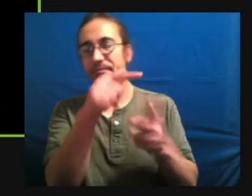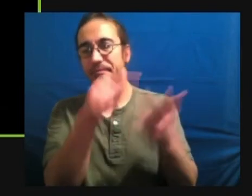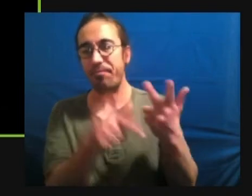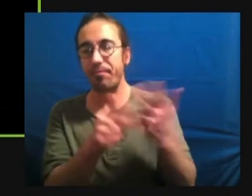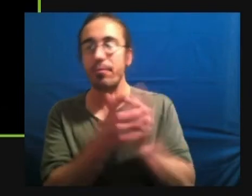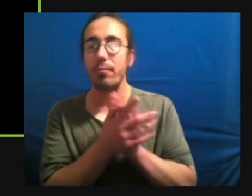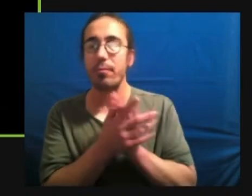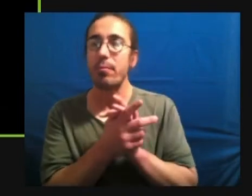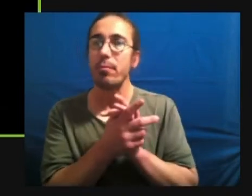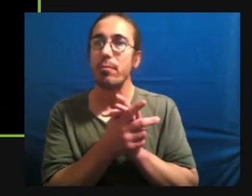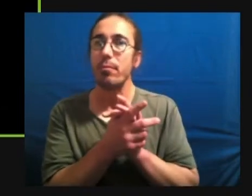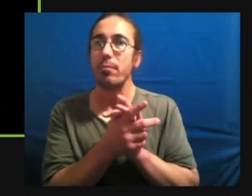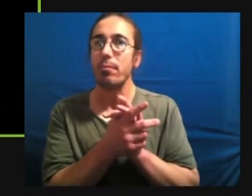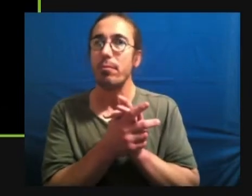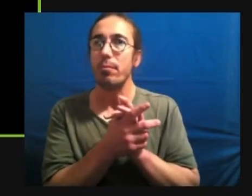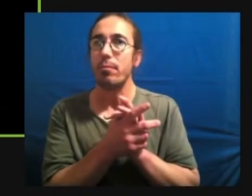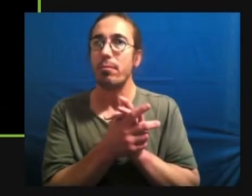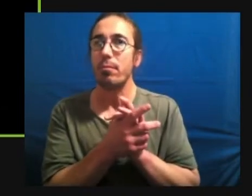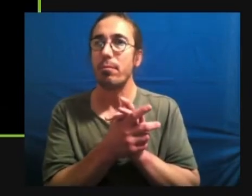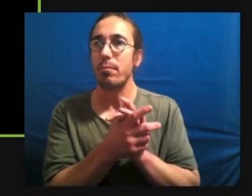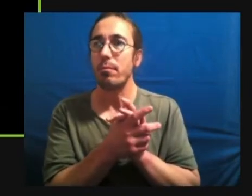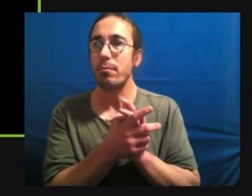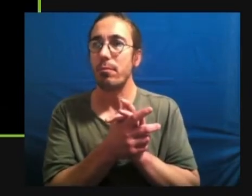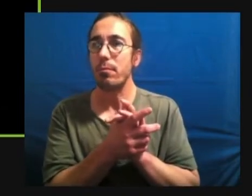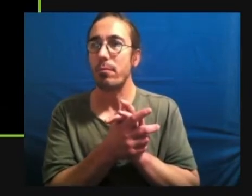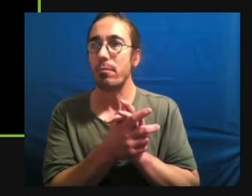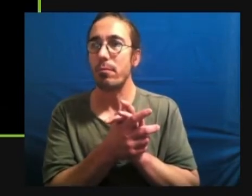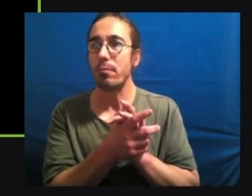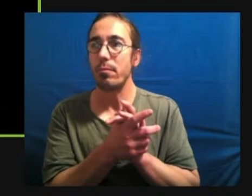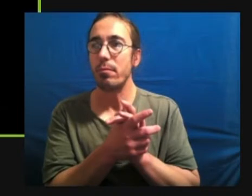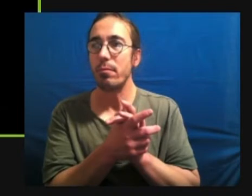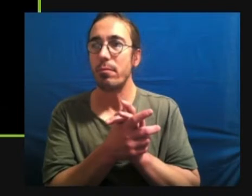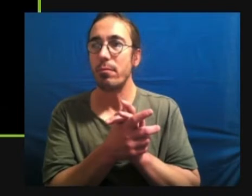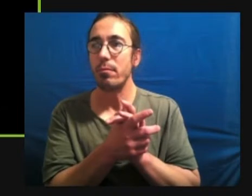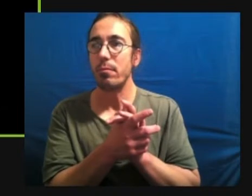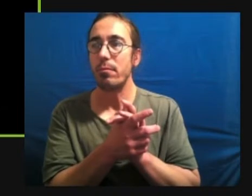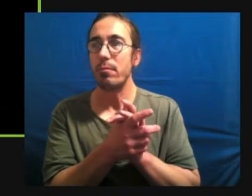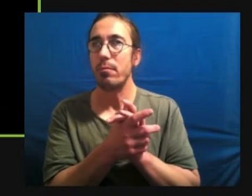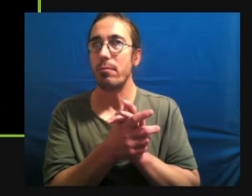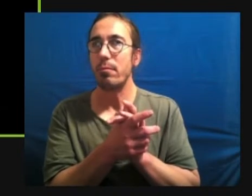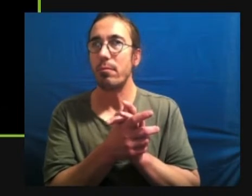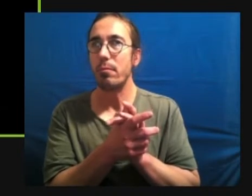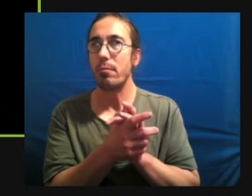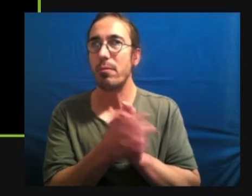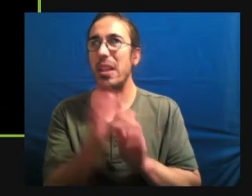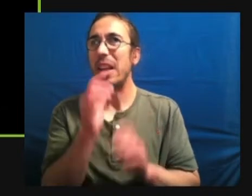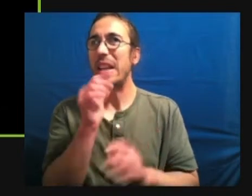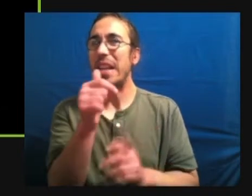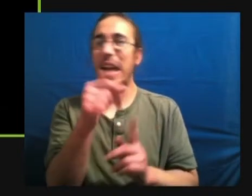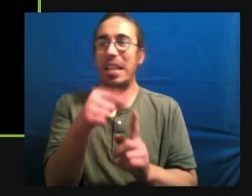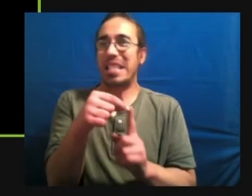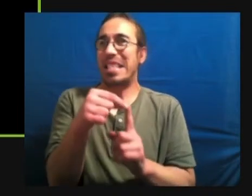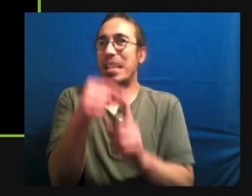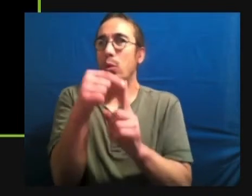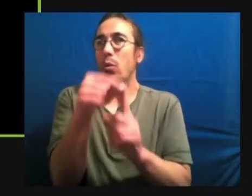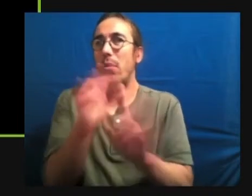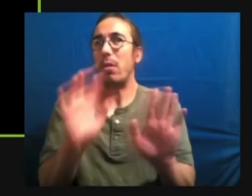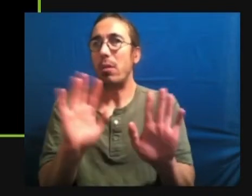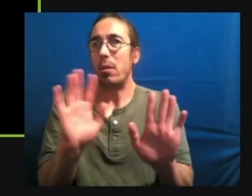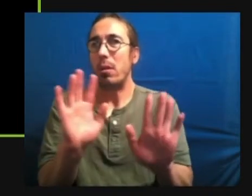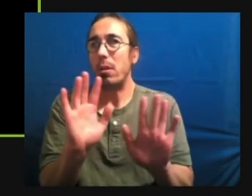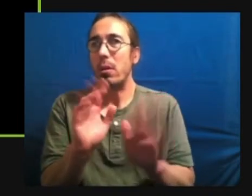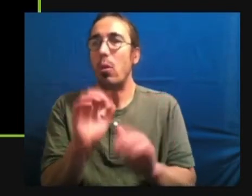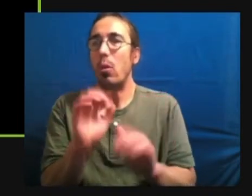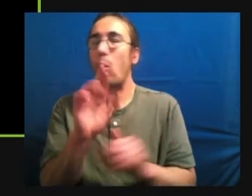take effort, right? They're not innate, they're not instinctual. This is the